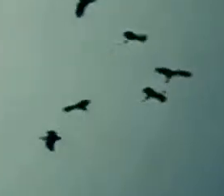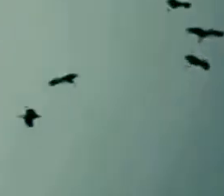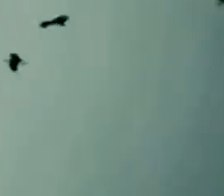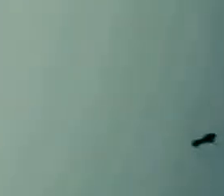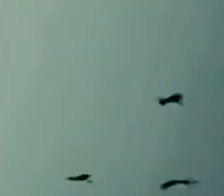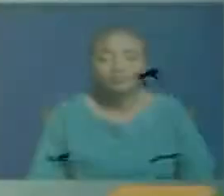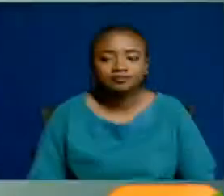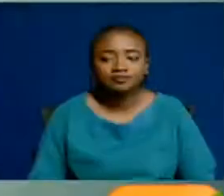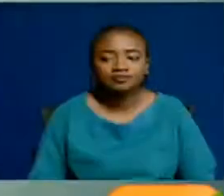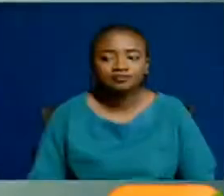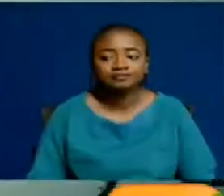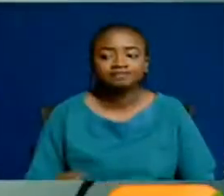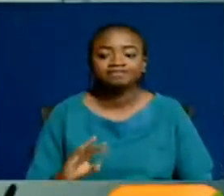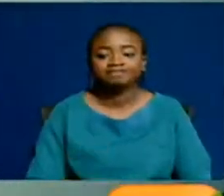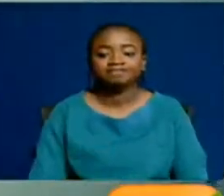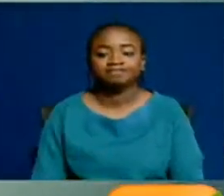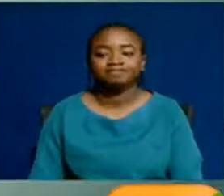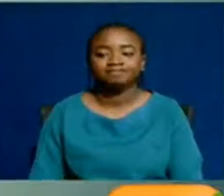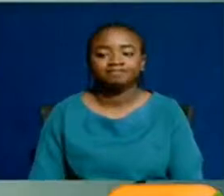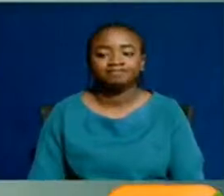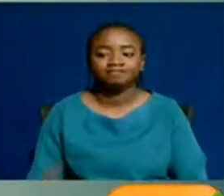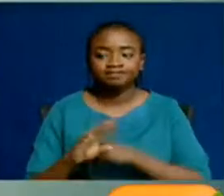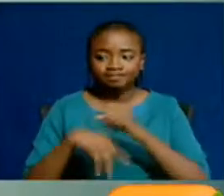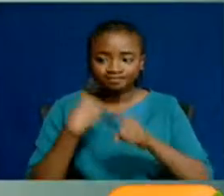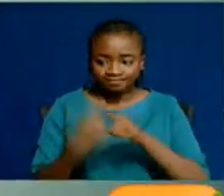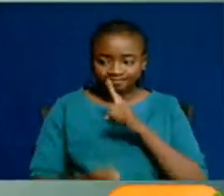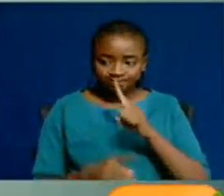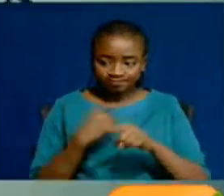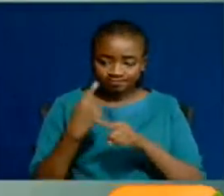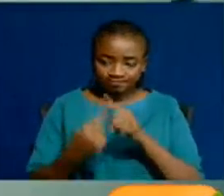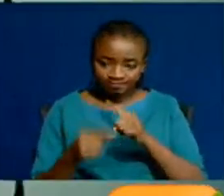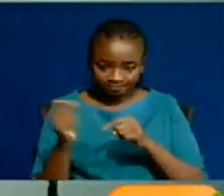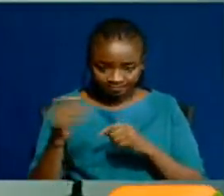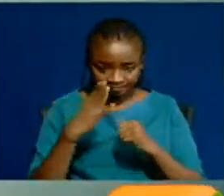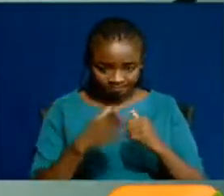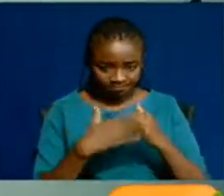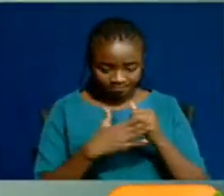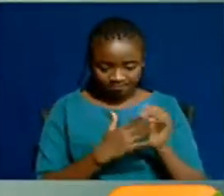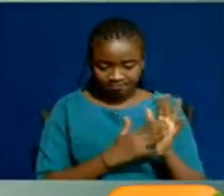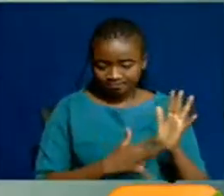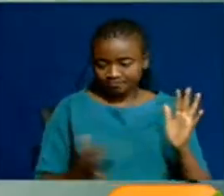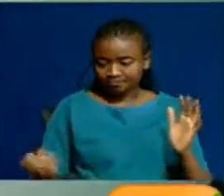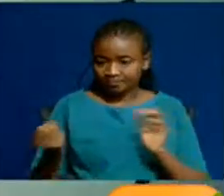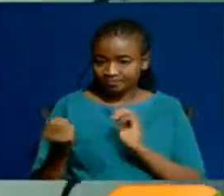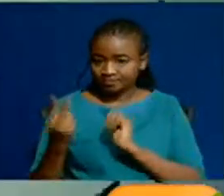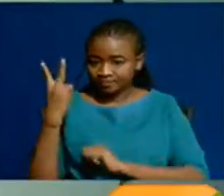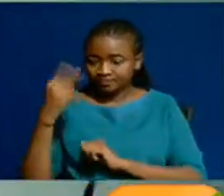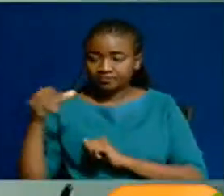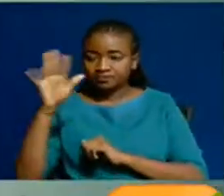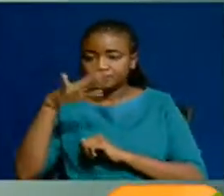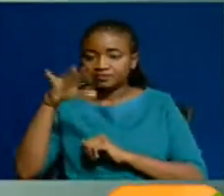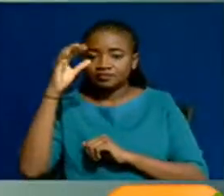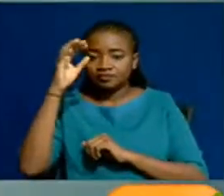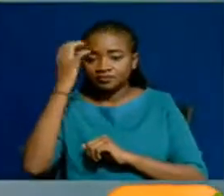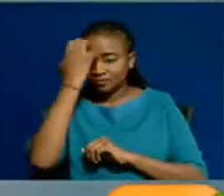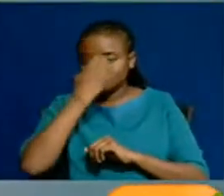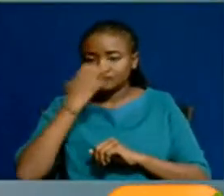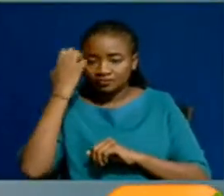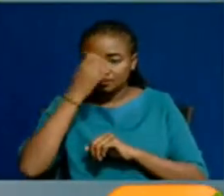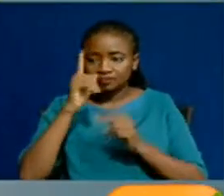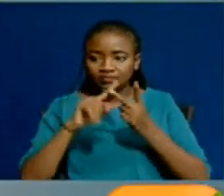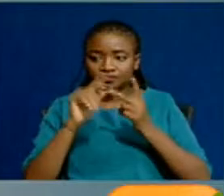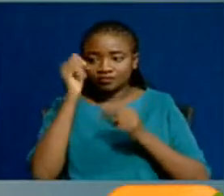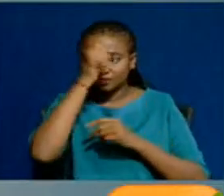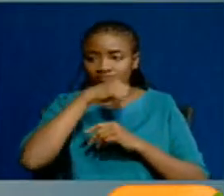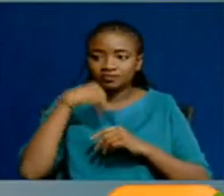Each year, from mid-September to late December, skies above Europe and Asia come alive as